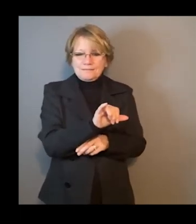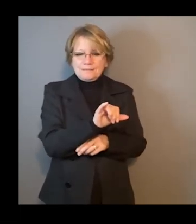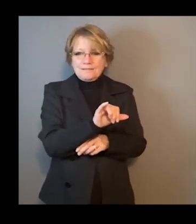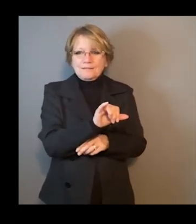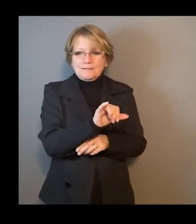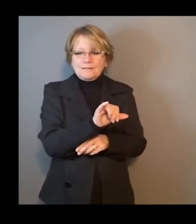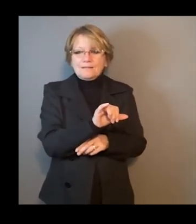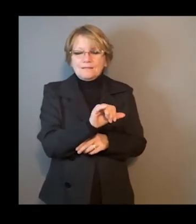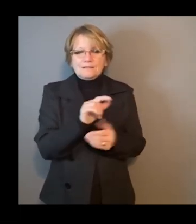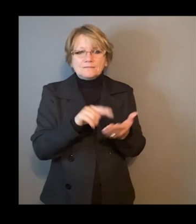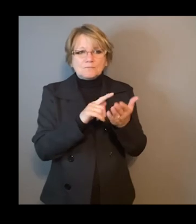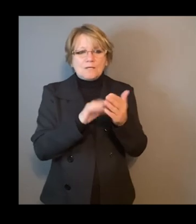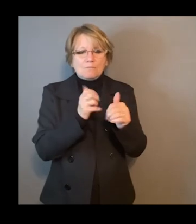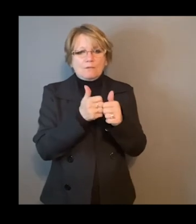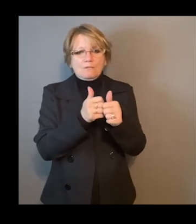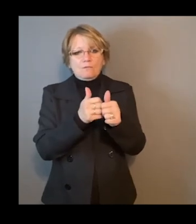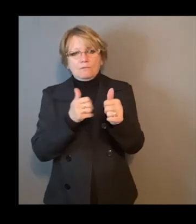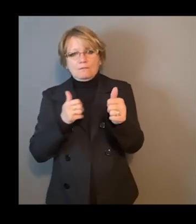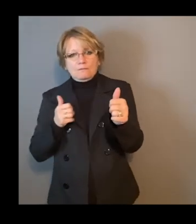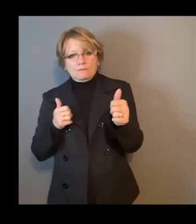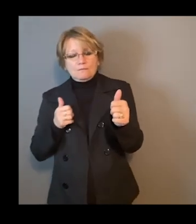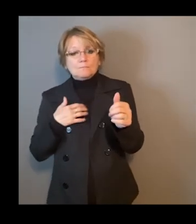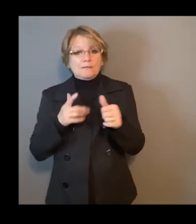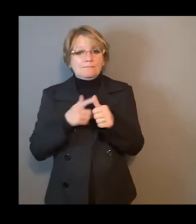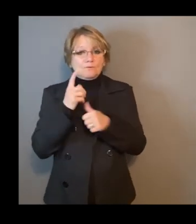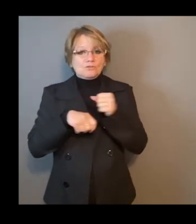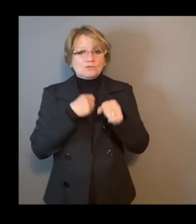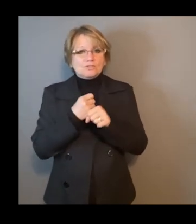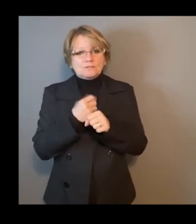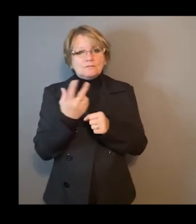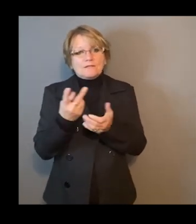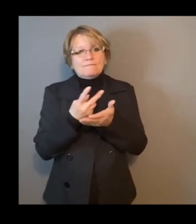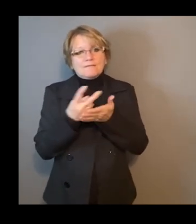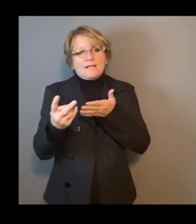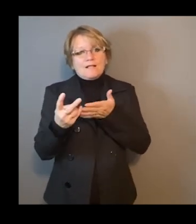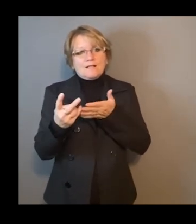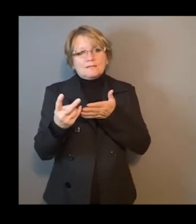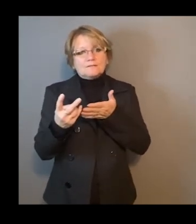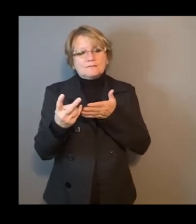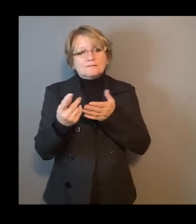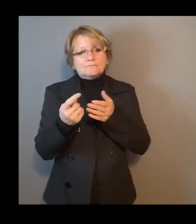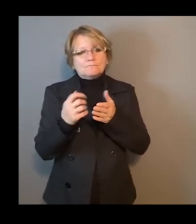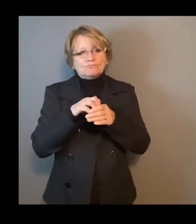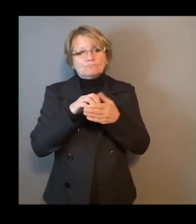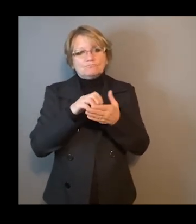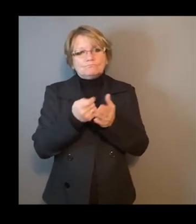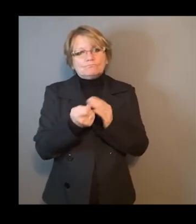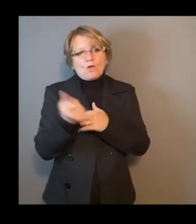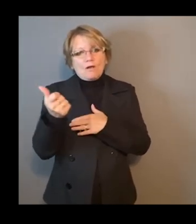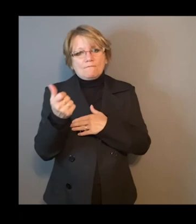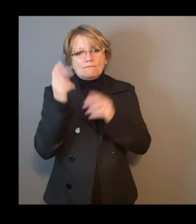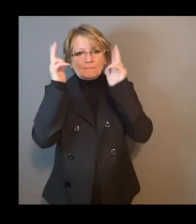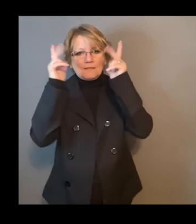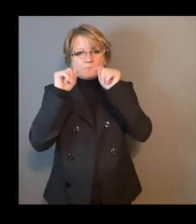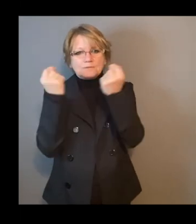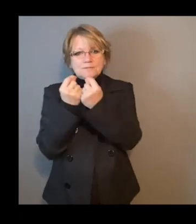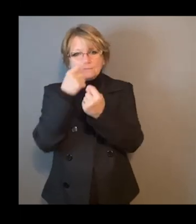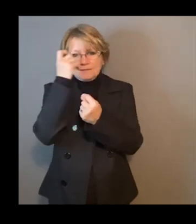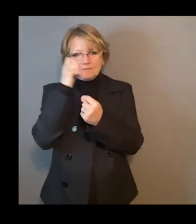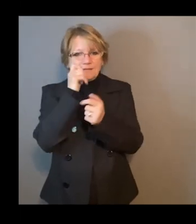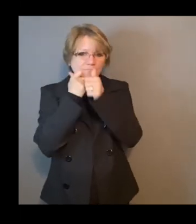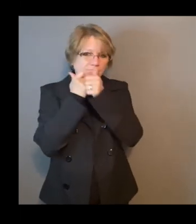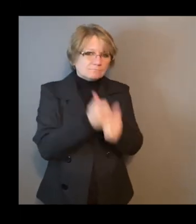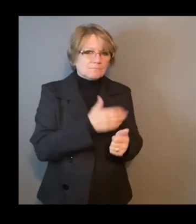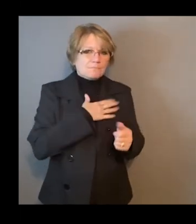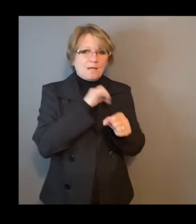and stuff like that, I would fall behind. And that was causing me, like, my first year, I failed off the basketball team because I wasn't on top of what I needed to be on